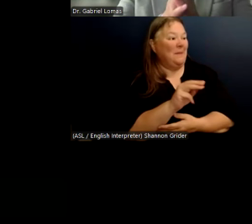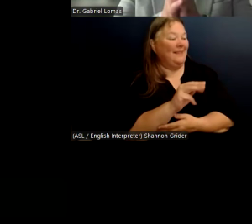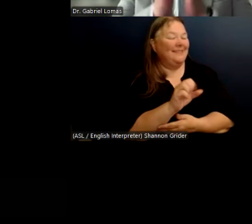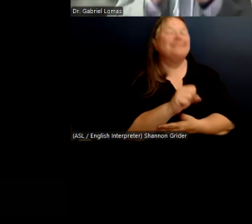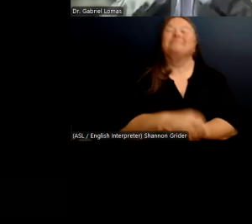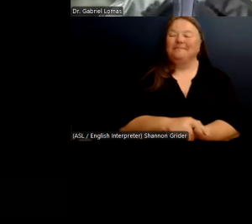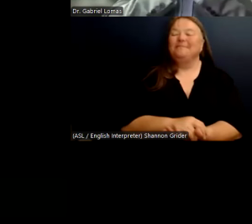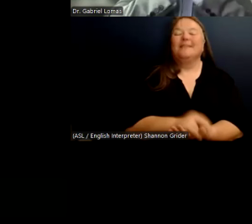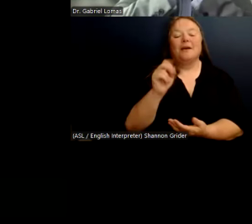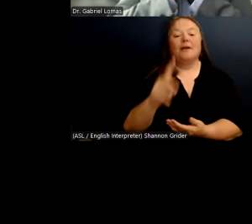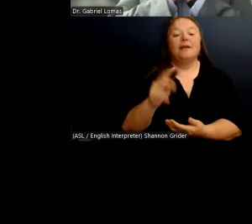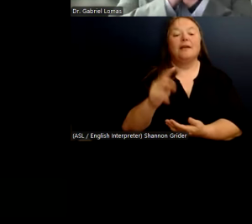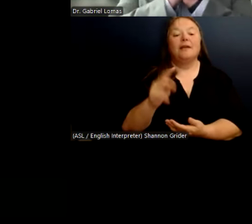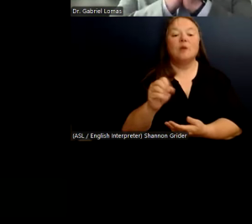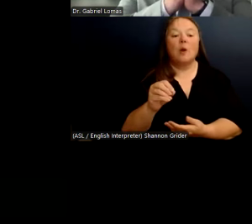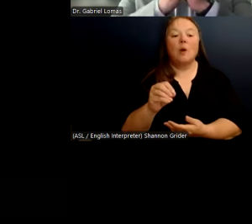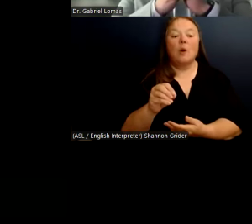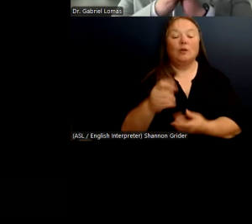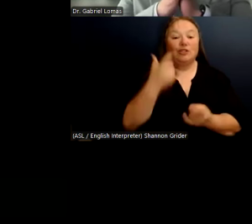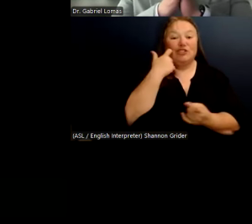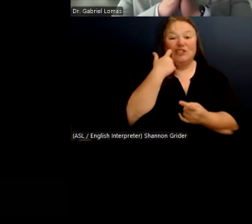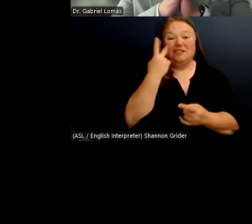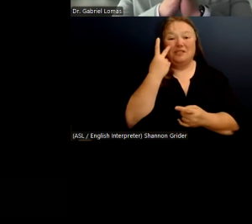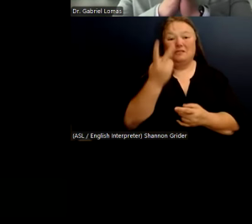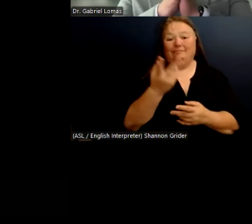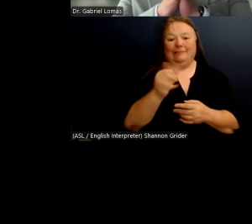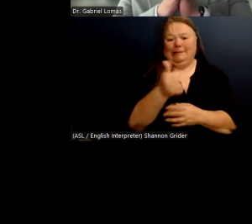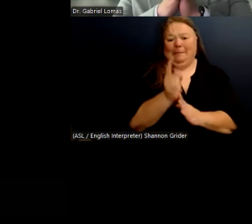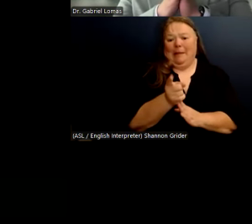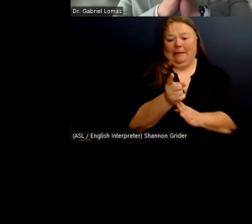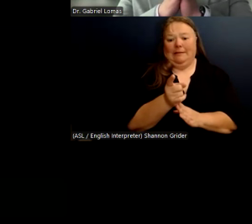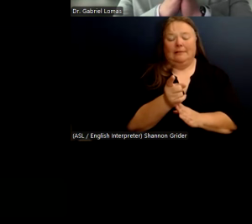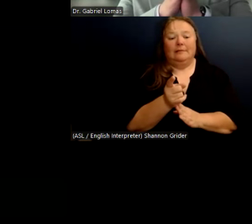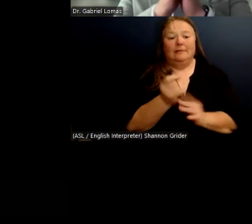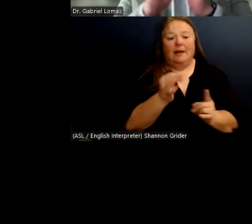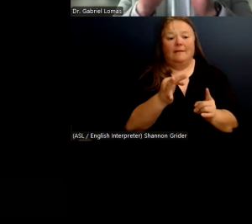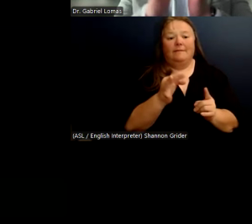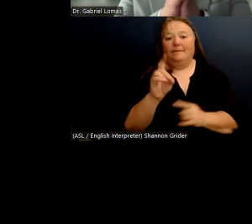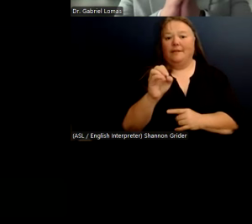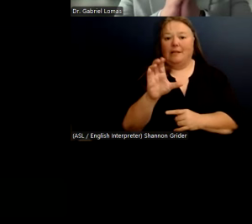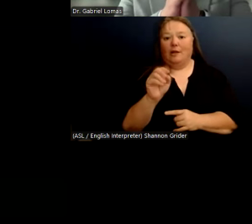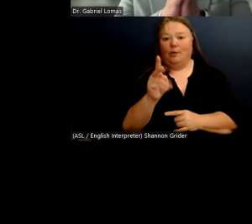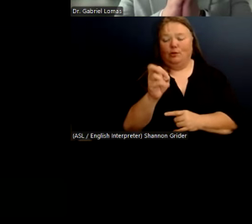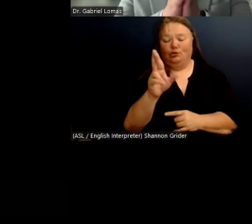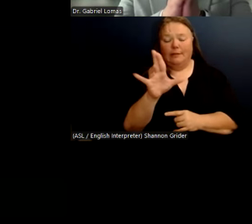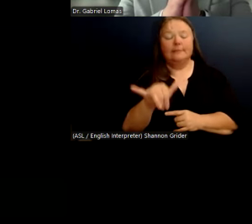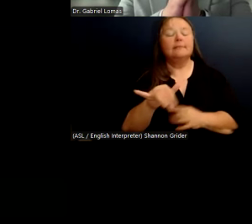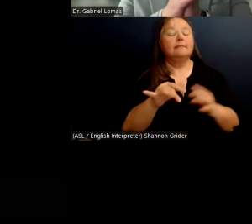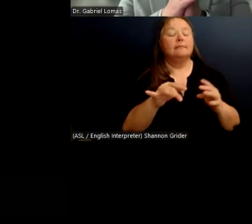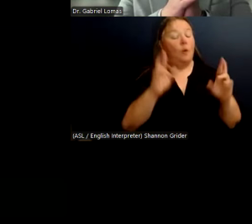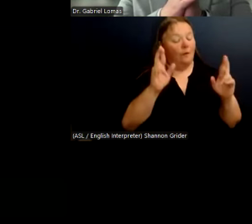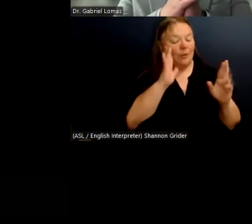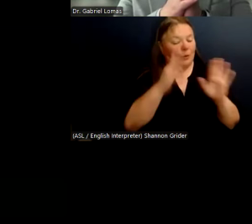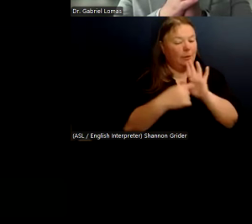Well, okay, you guys, you just saw about a 10-minute clip of a film of a documentary that I think hopefully will be shown